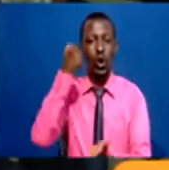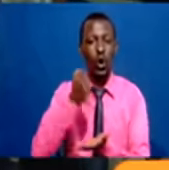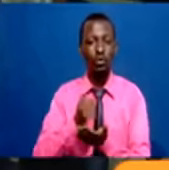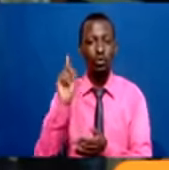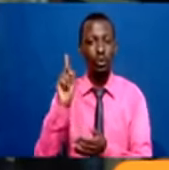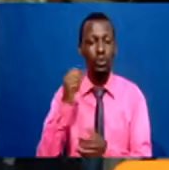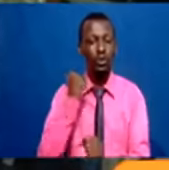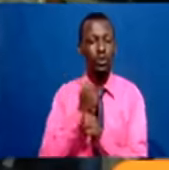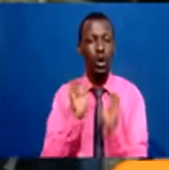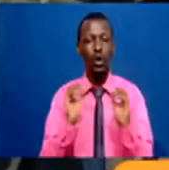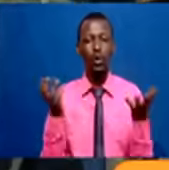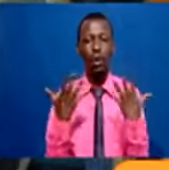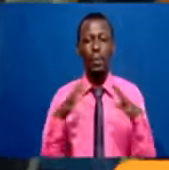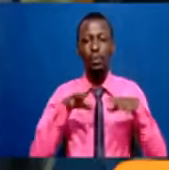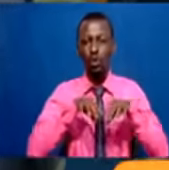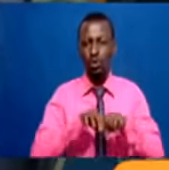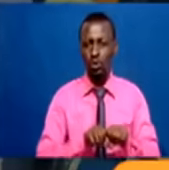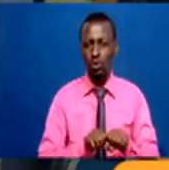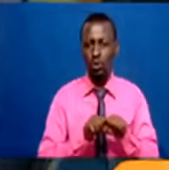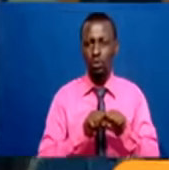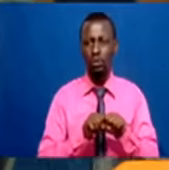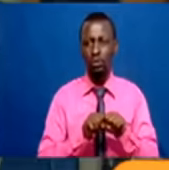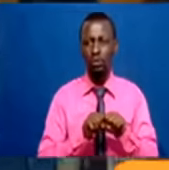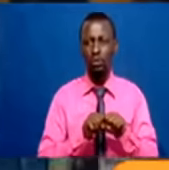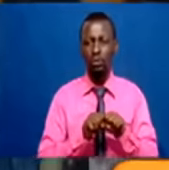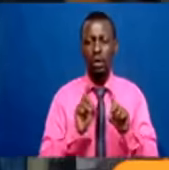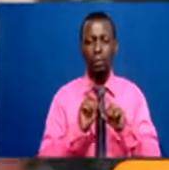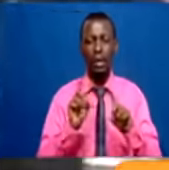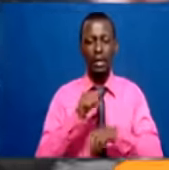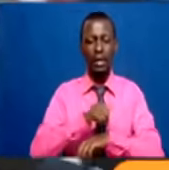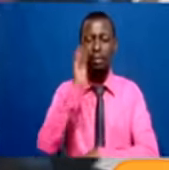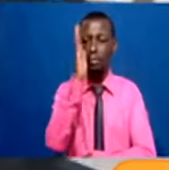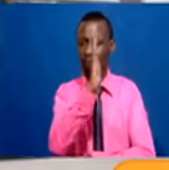Only the parcel section started operating in the afternoon.